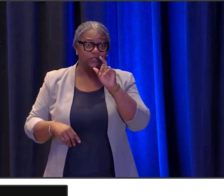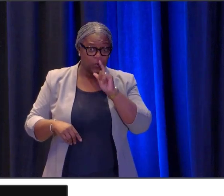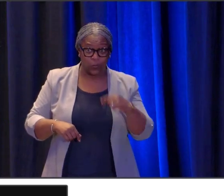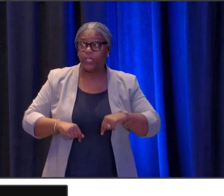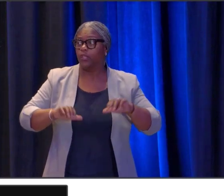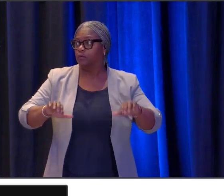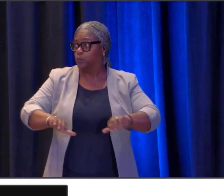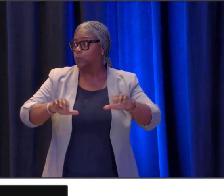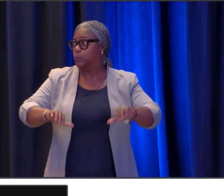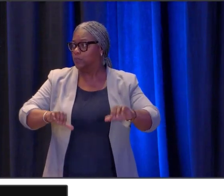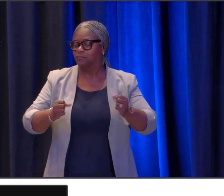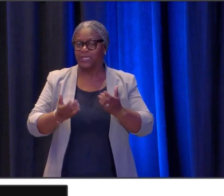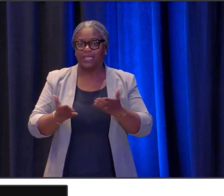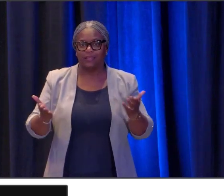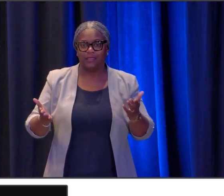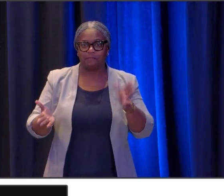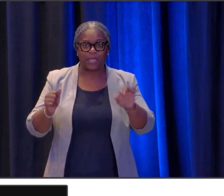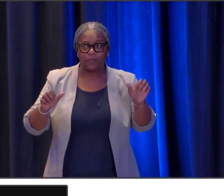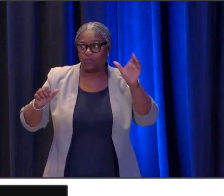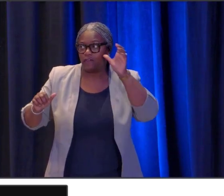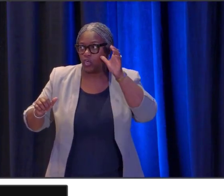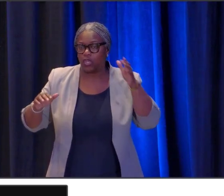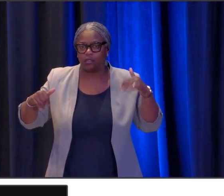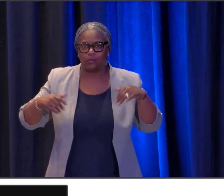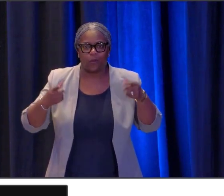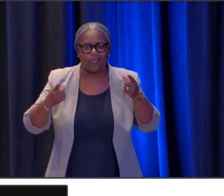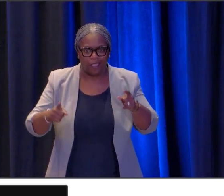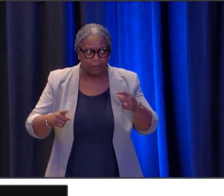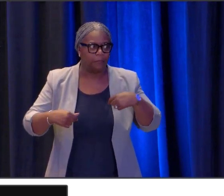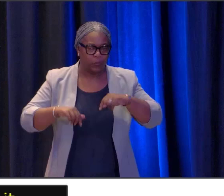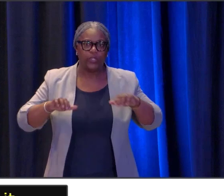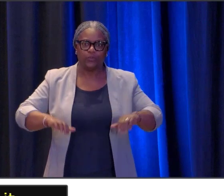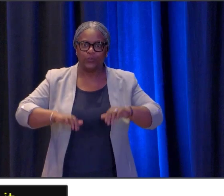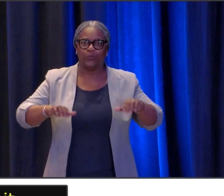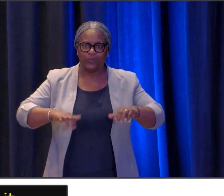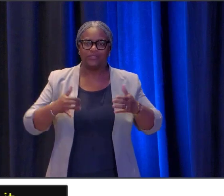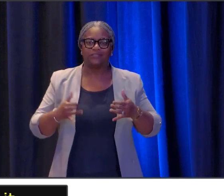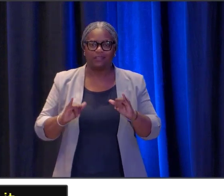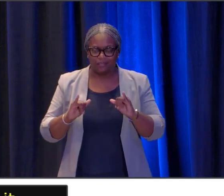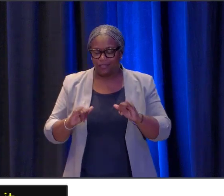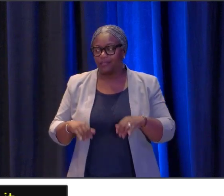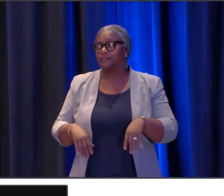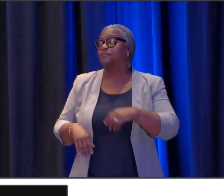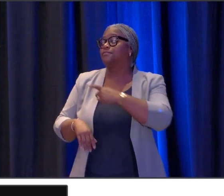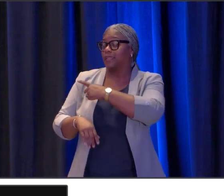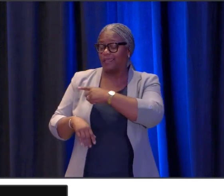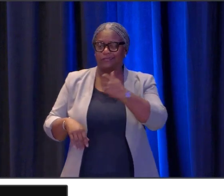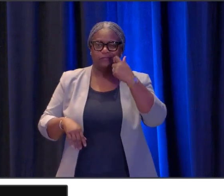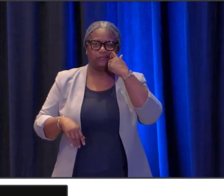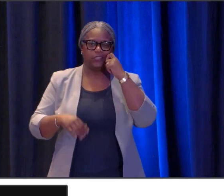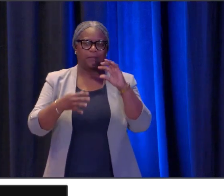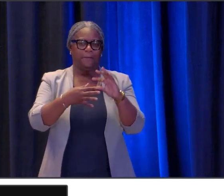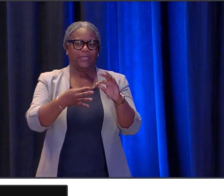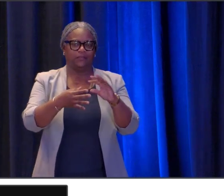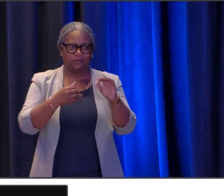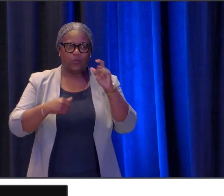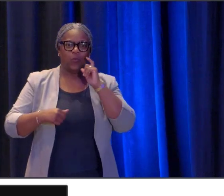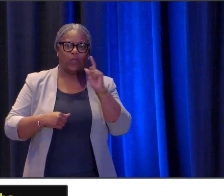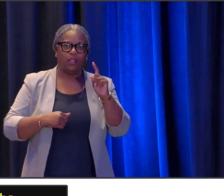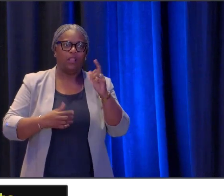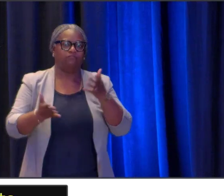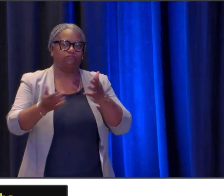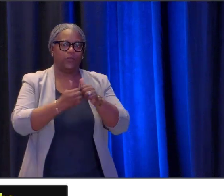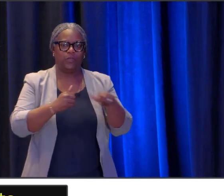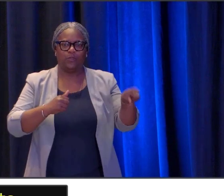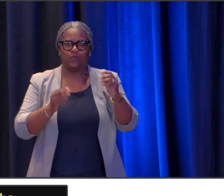you, right? And like Jason said, we're gonna engage with you all more and communicate with you all more about the